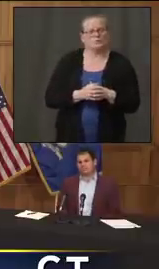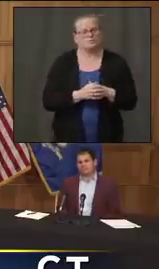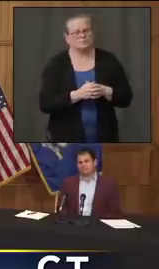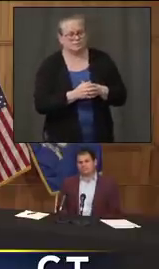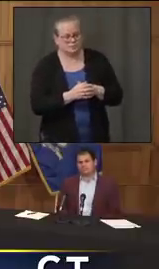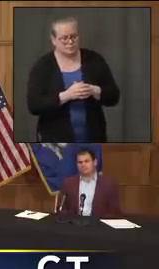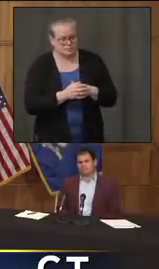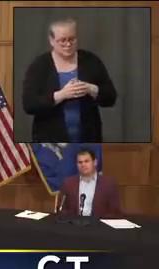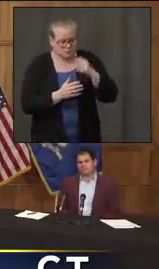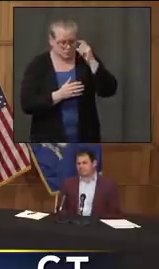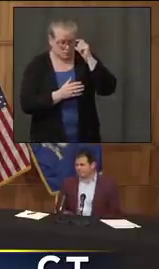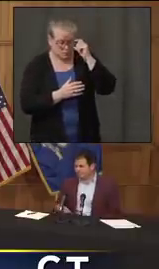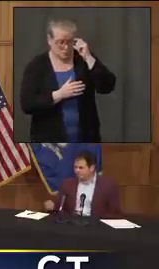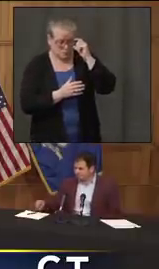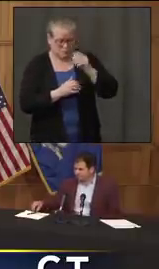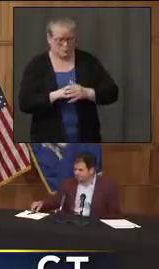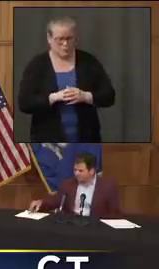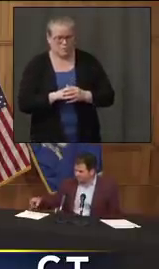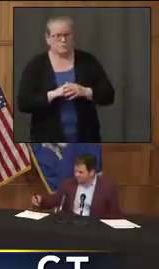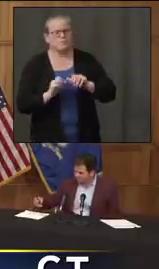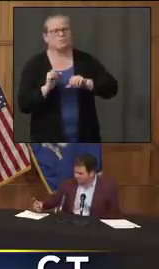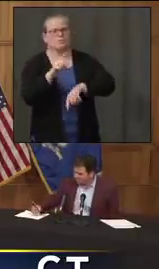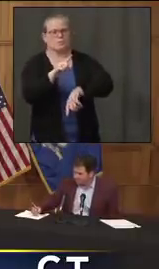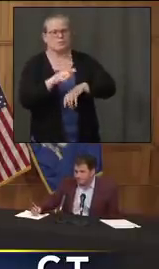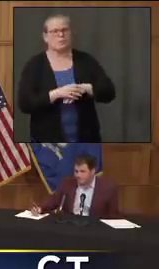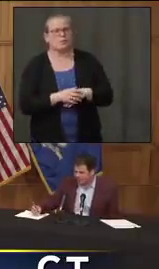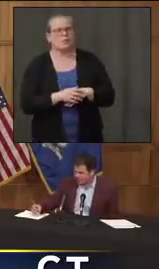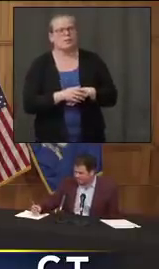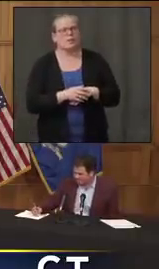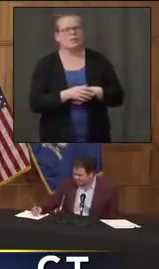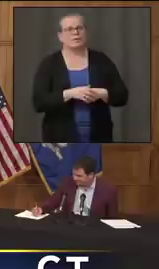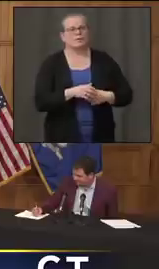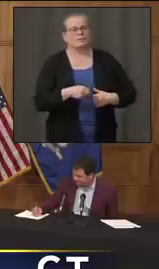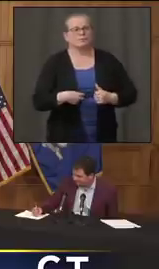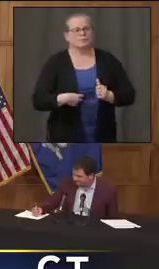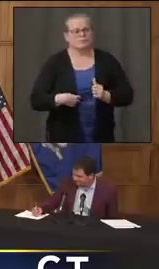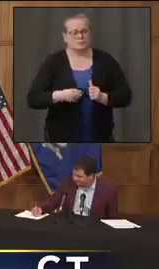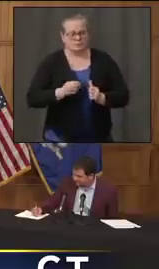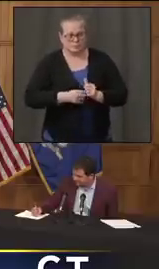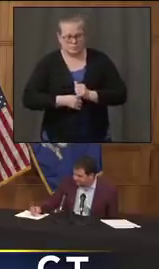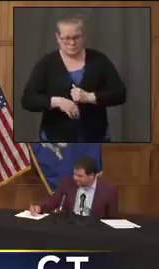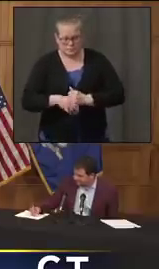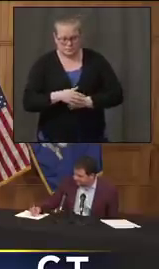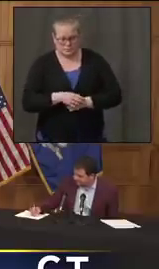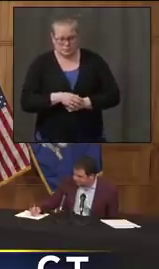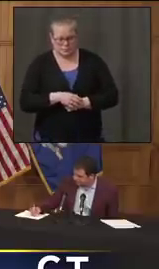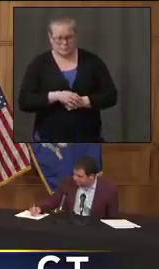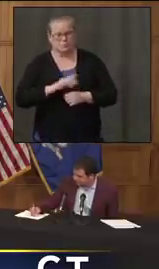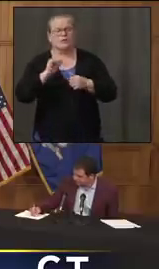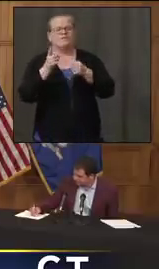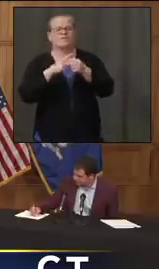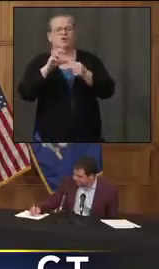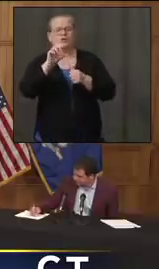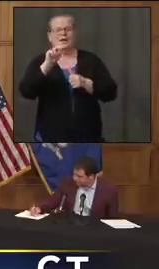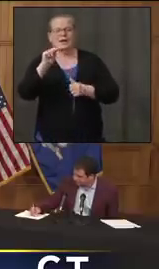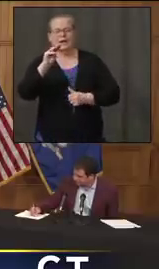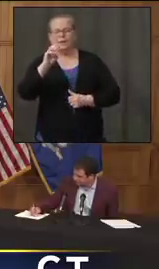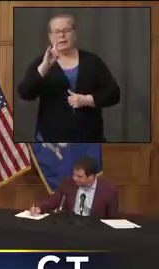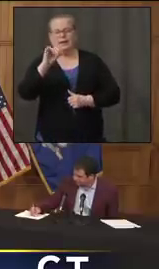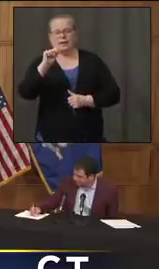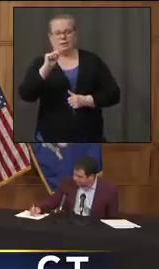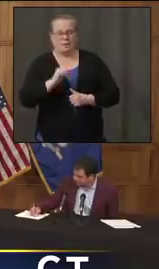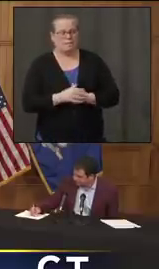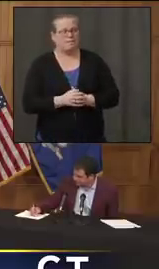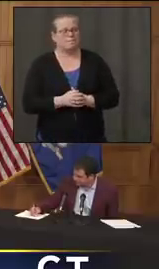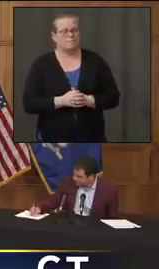Thanks, Max. Hey, David, this is Ken Dixon. Have you been able to figure out in this initial phase